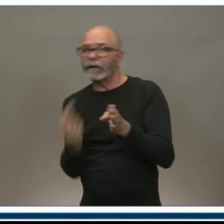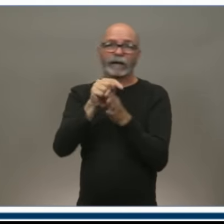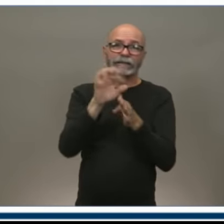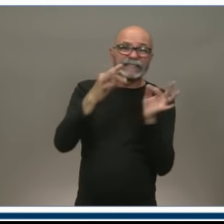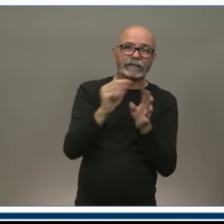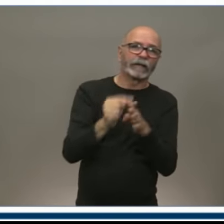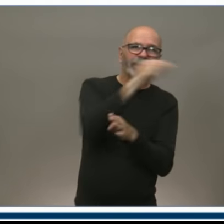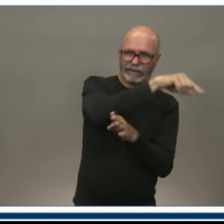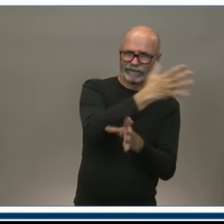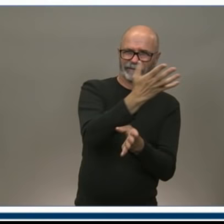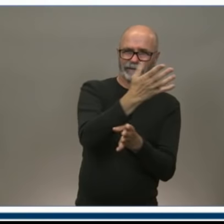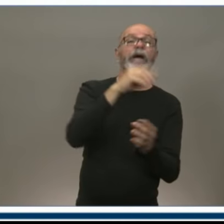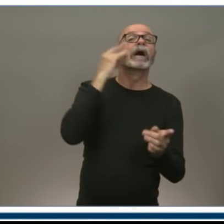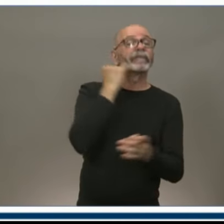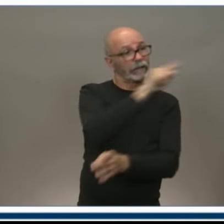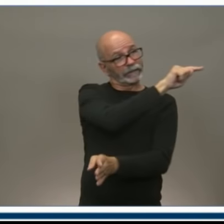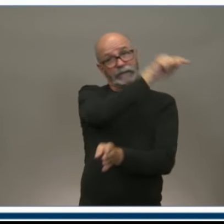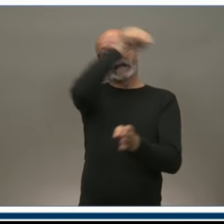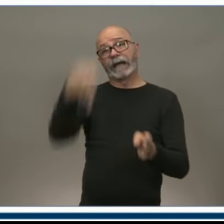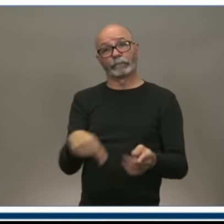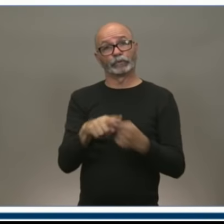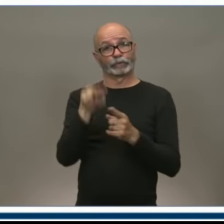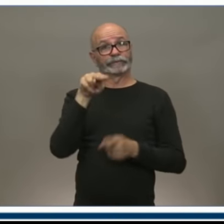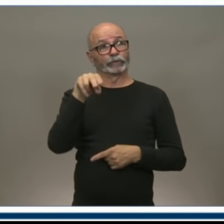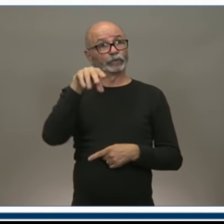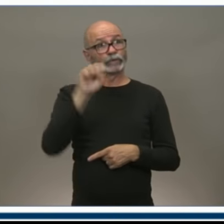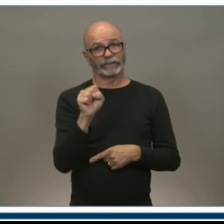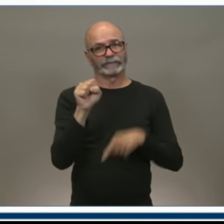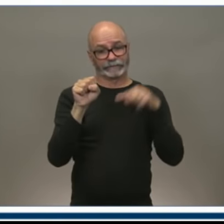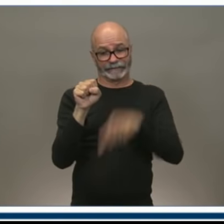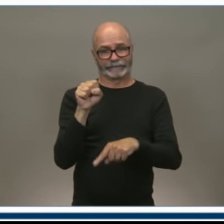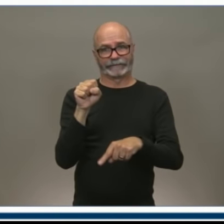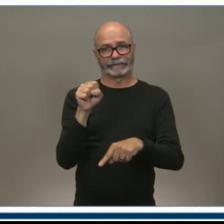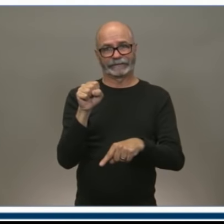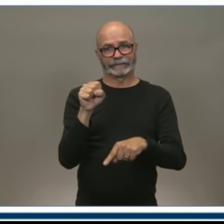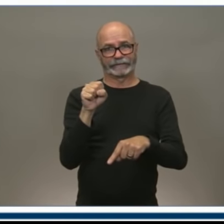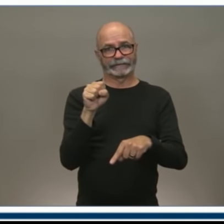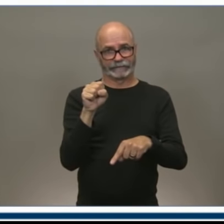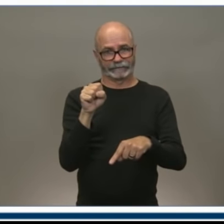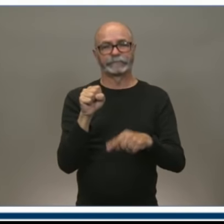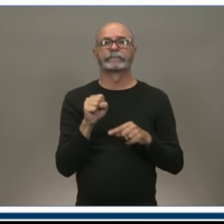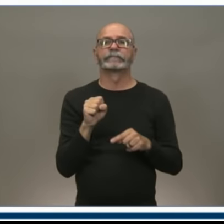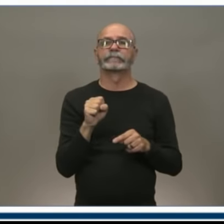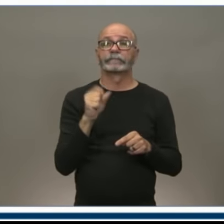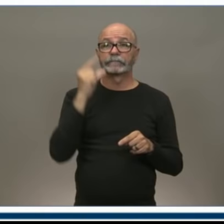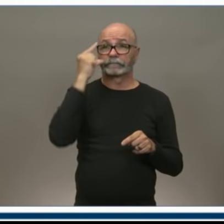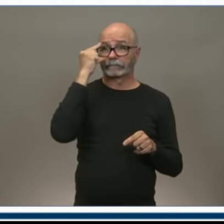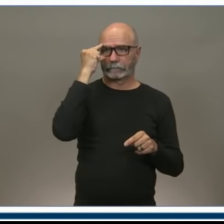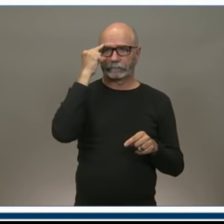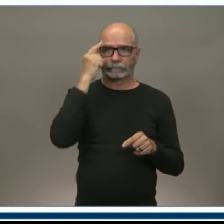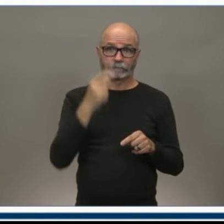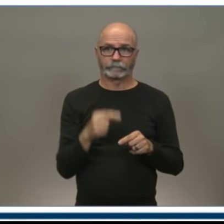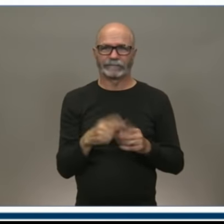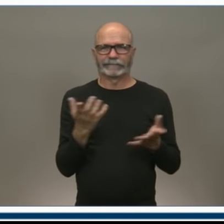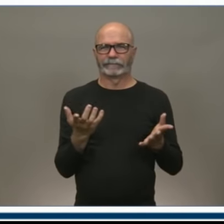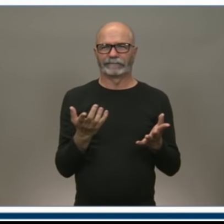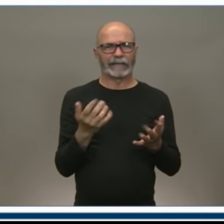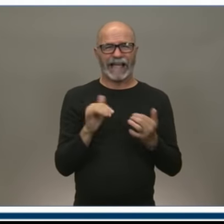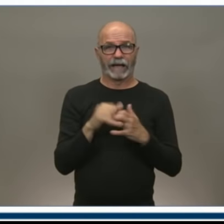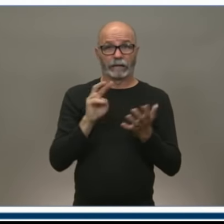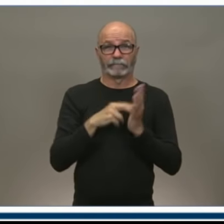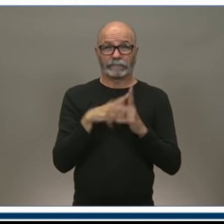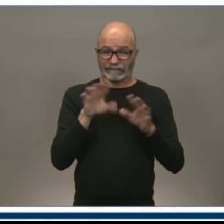to Nova Scotia, as I said, as some groups are suggesting, that is really not feasible or realistic